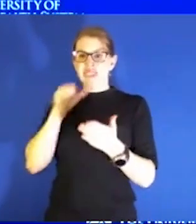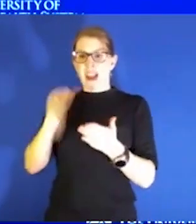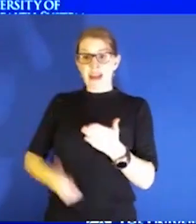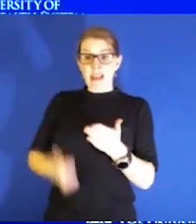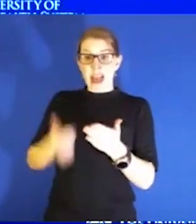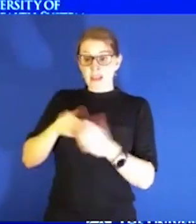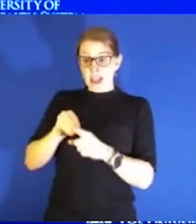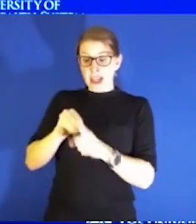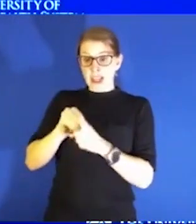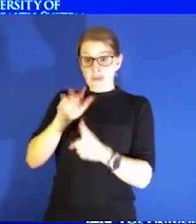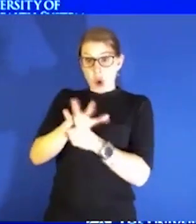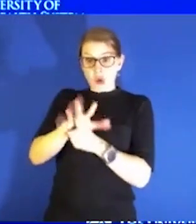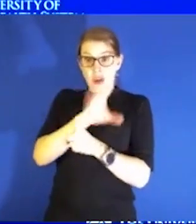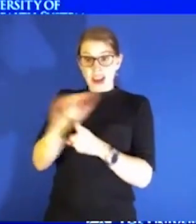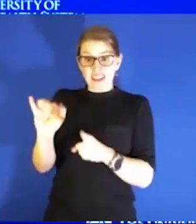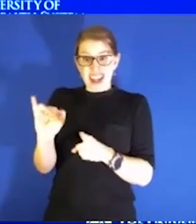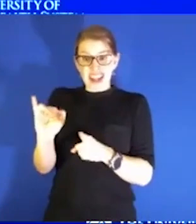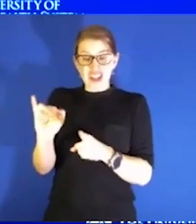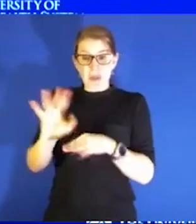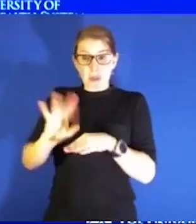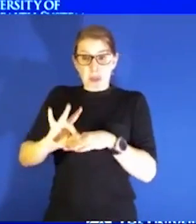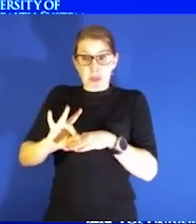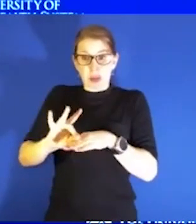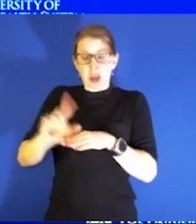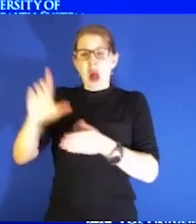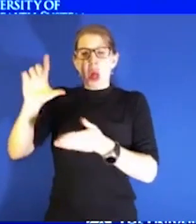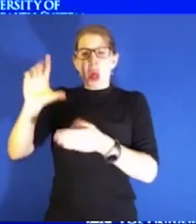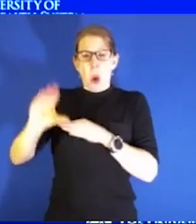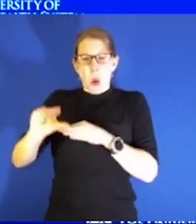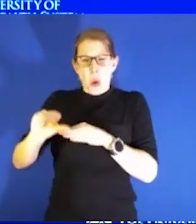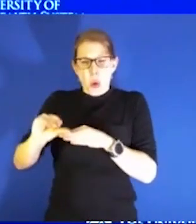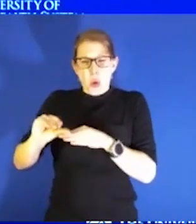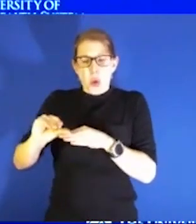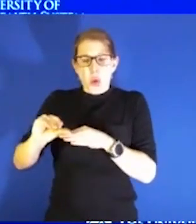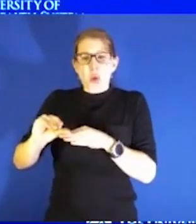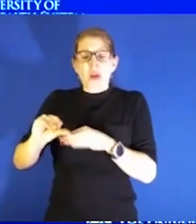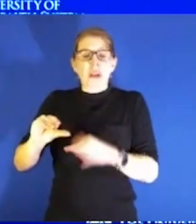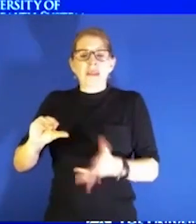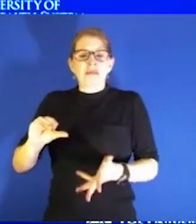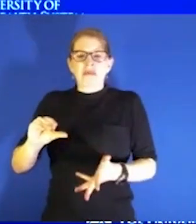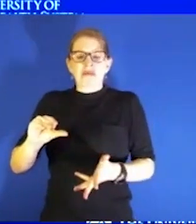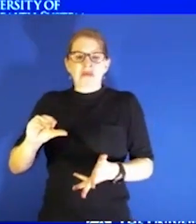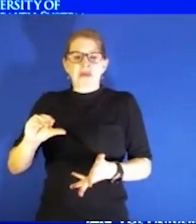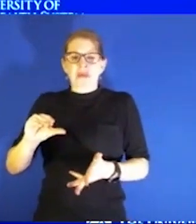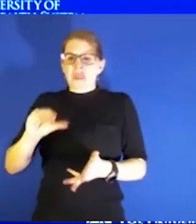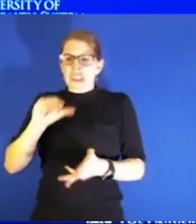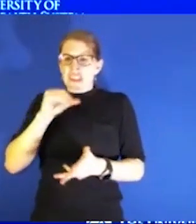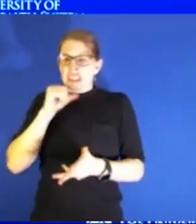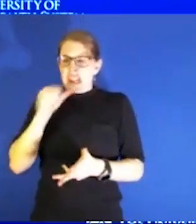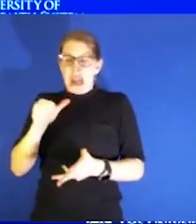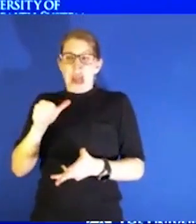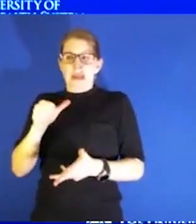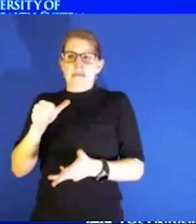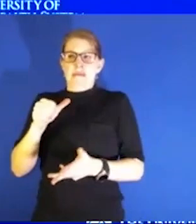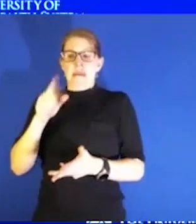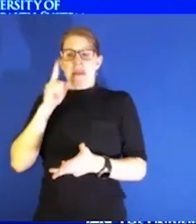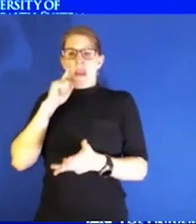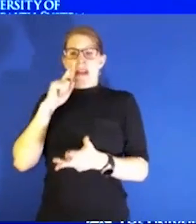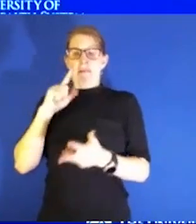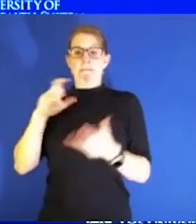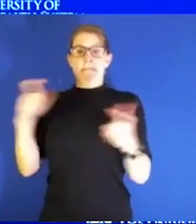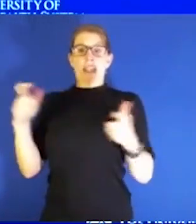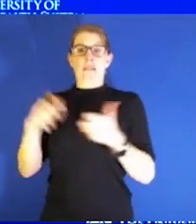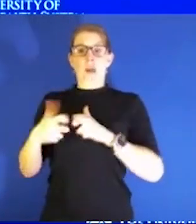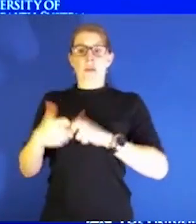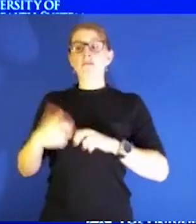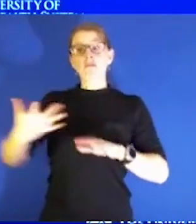is extremely low, and it's really not considered a major issue. Certainly early on, we